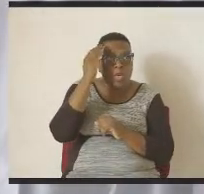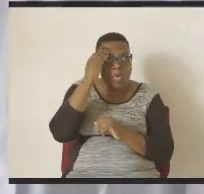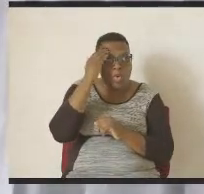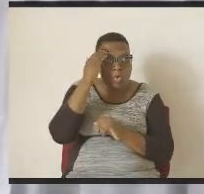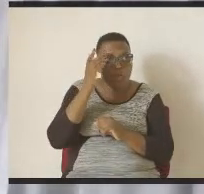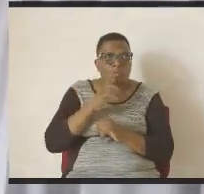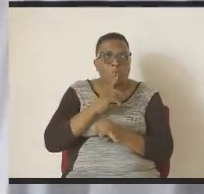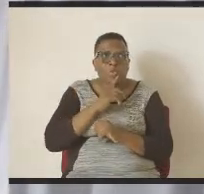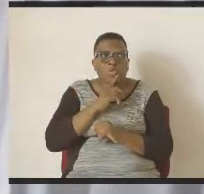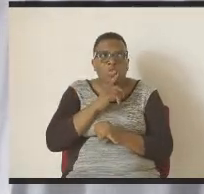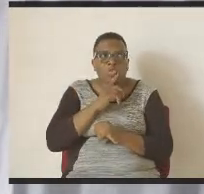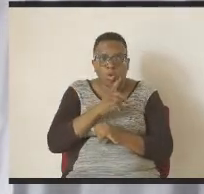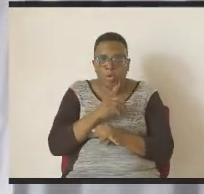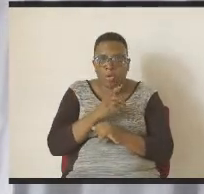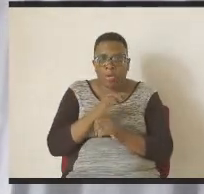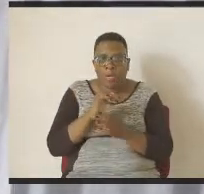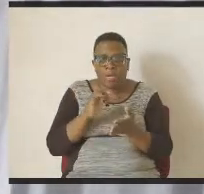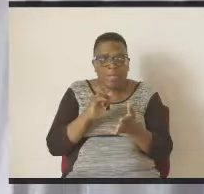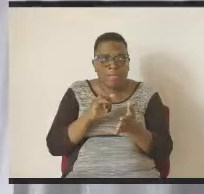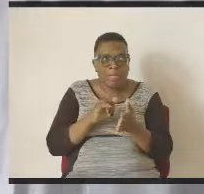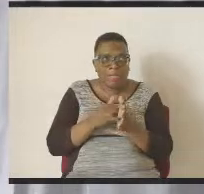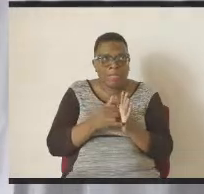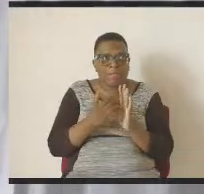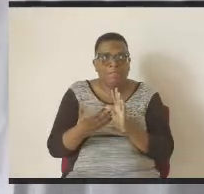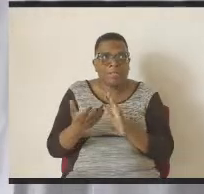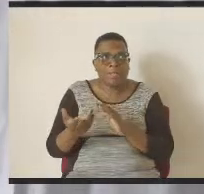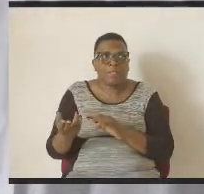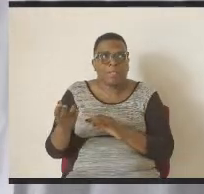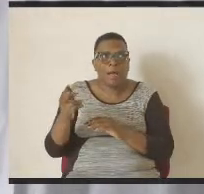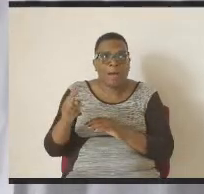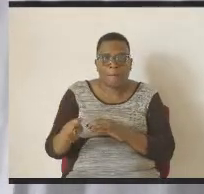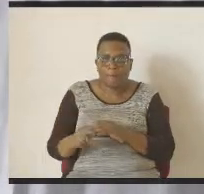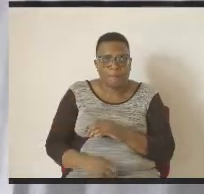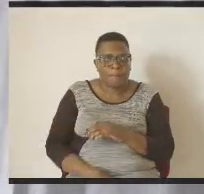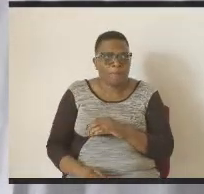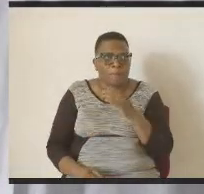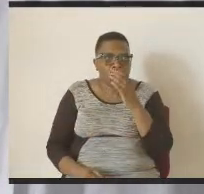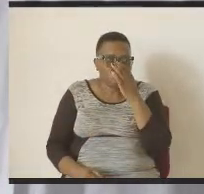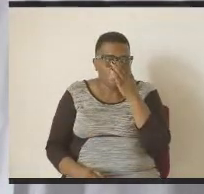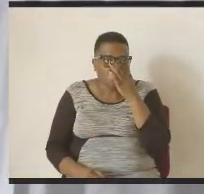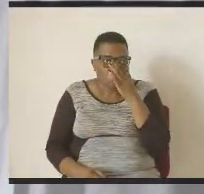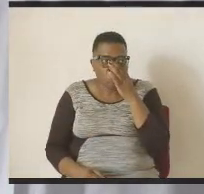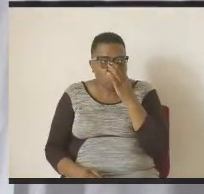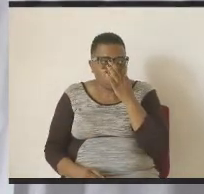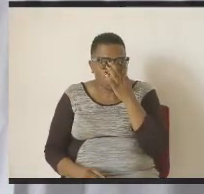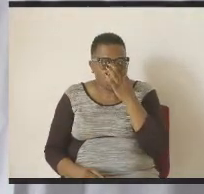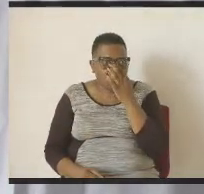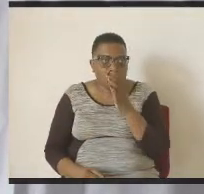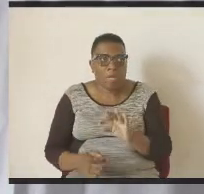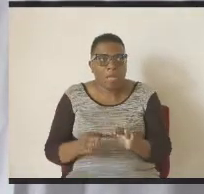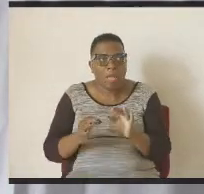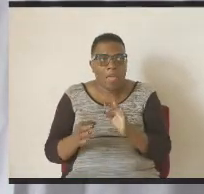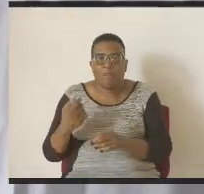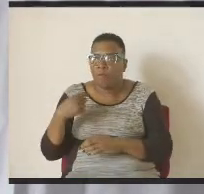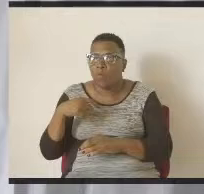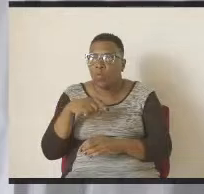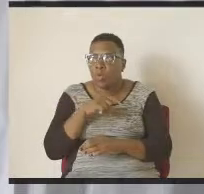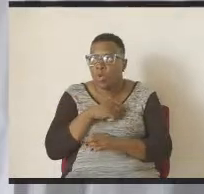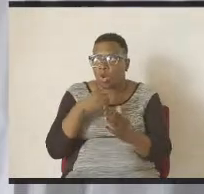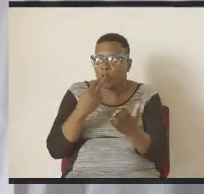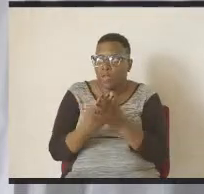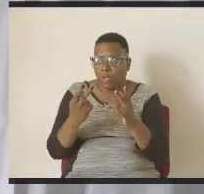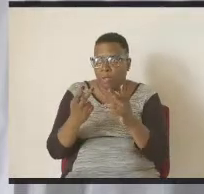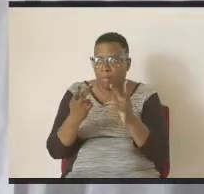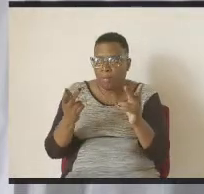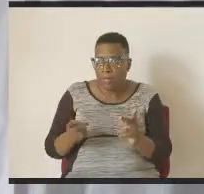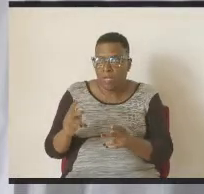certainty of those things in which you were instructed. If we are going to get to that place where we